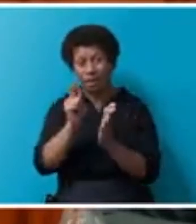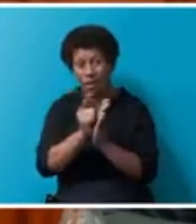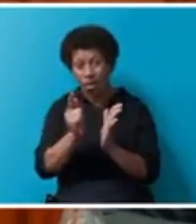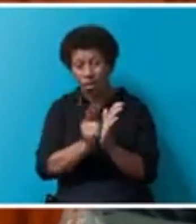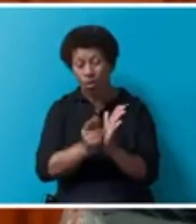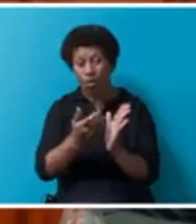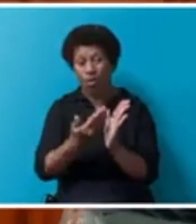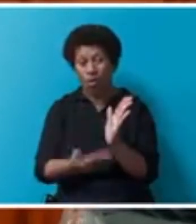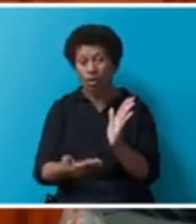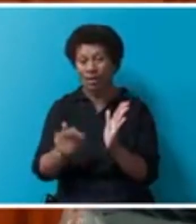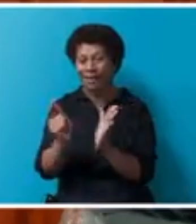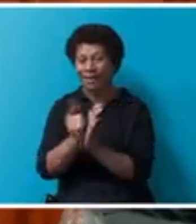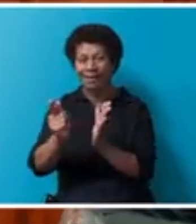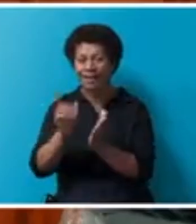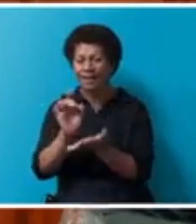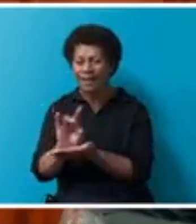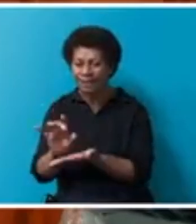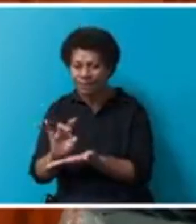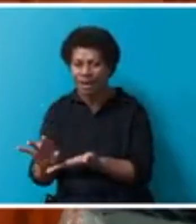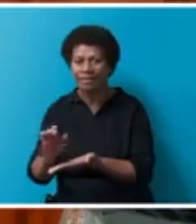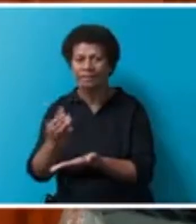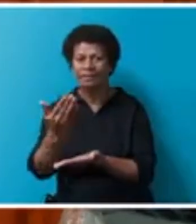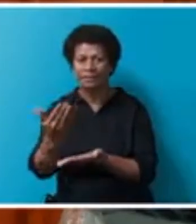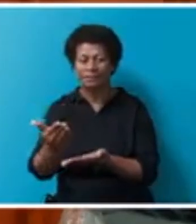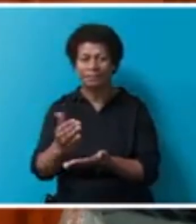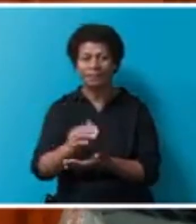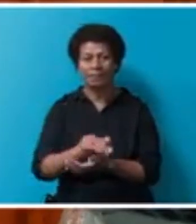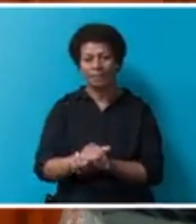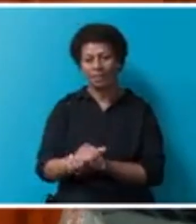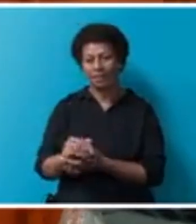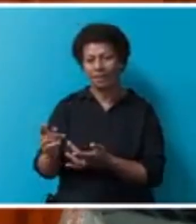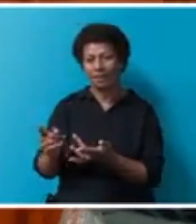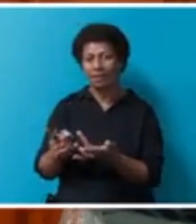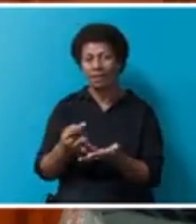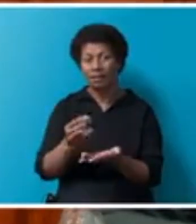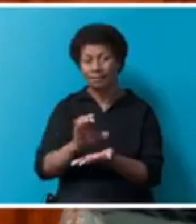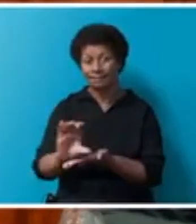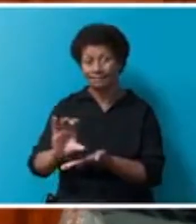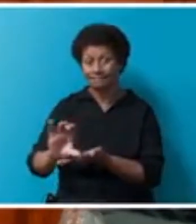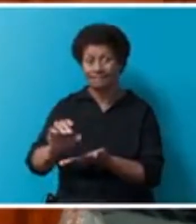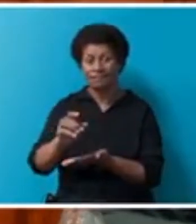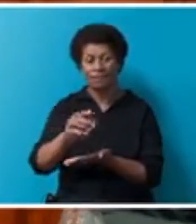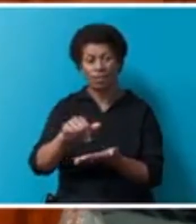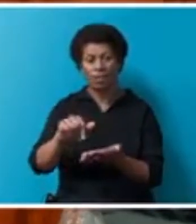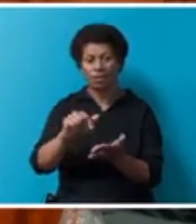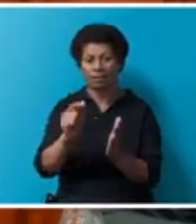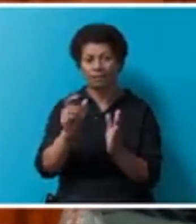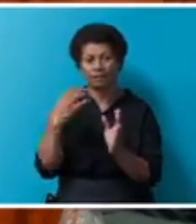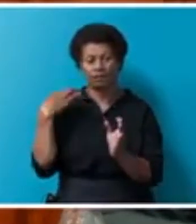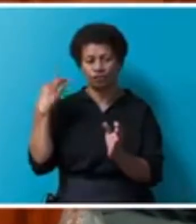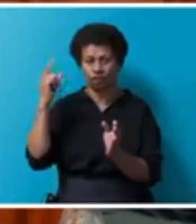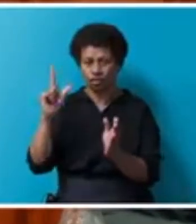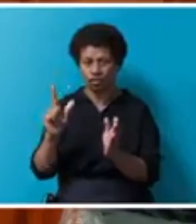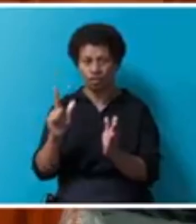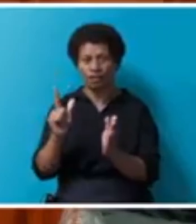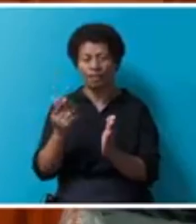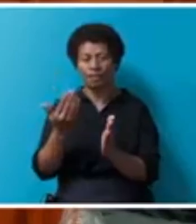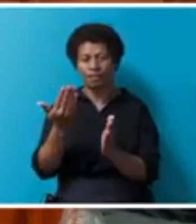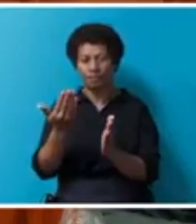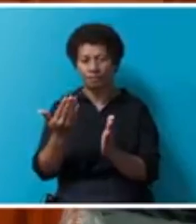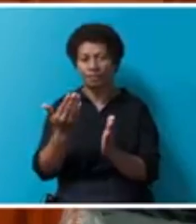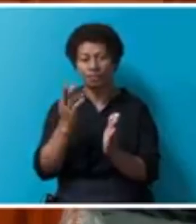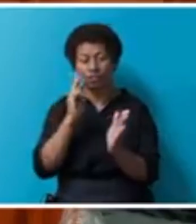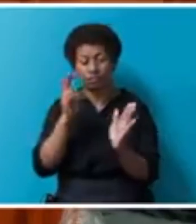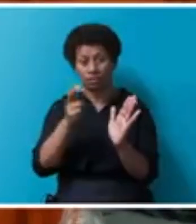and timely legal advice, or adequate court representation and efficient delivery of legal registries, ensuring good governance and respect for human